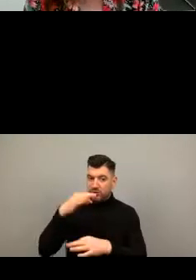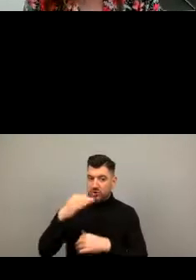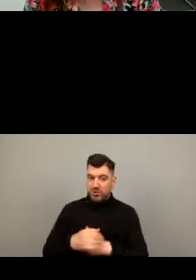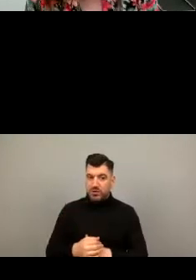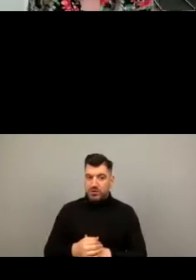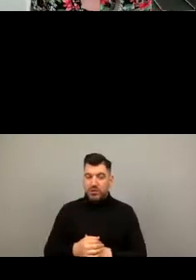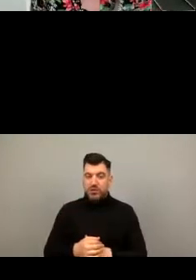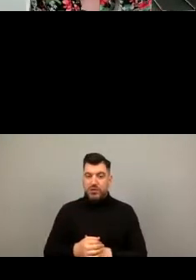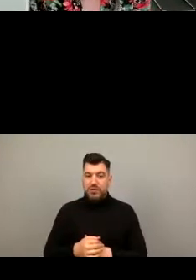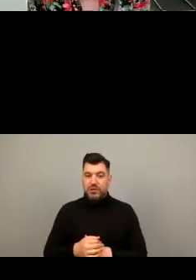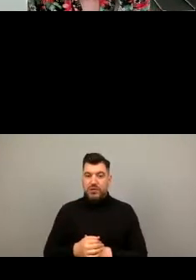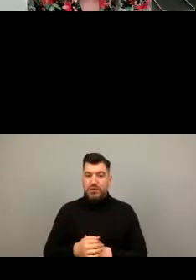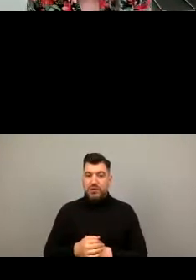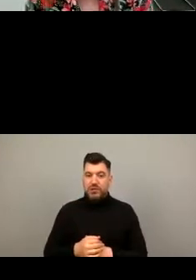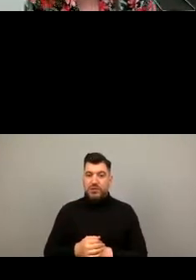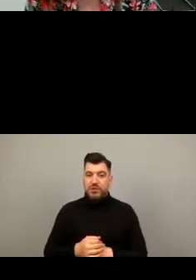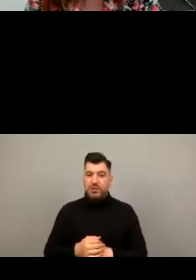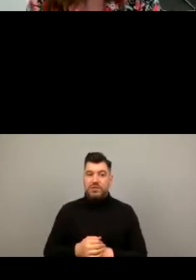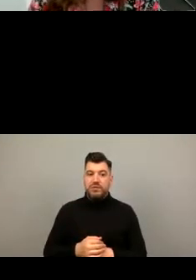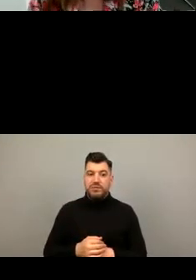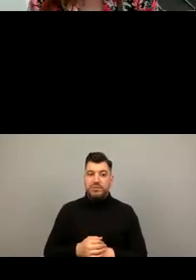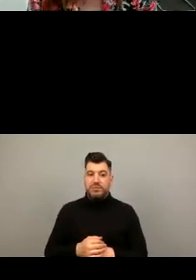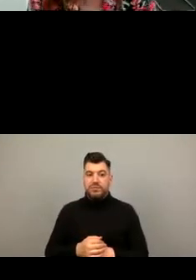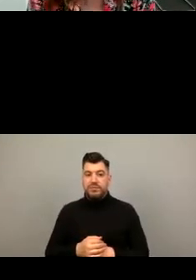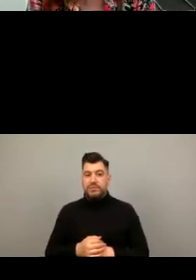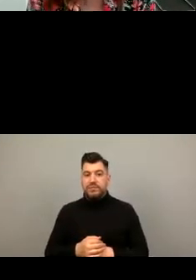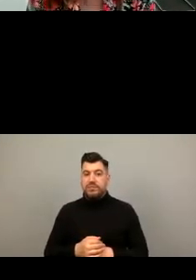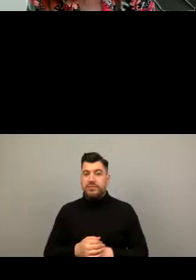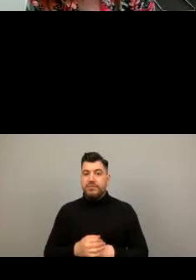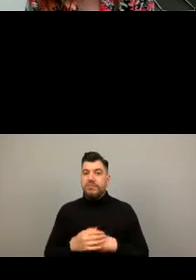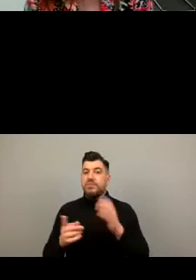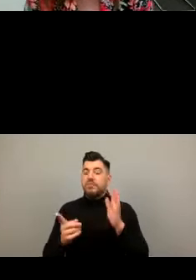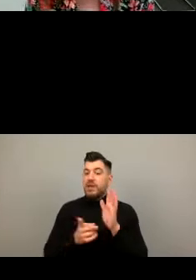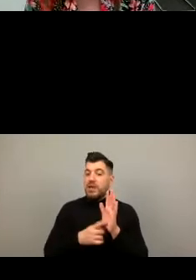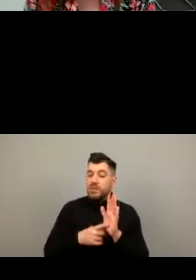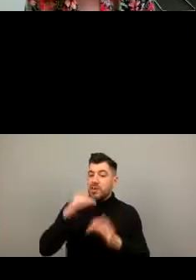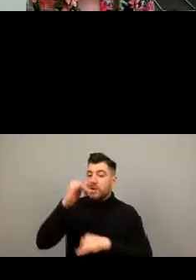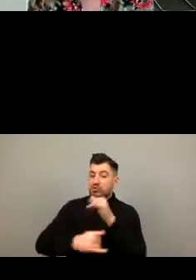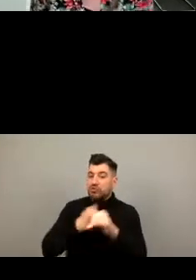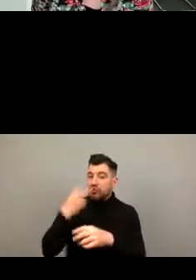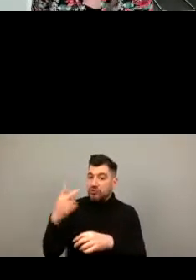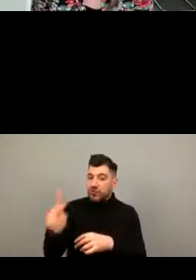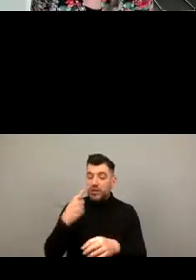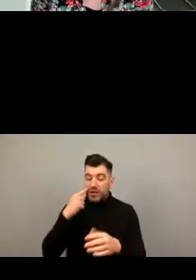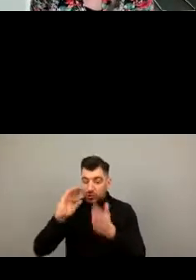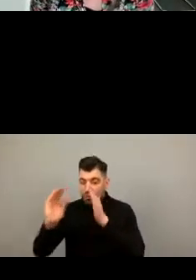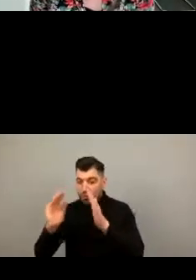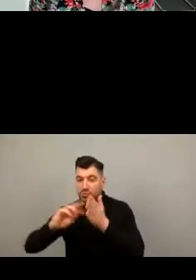Site maintenance is site love, and you should give your site the love it deserves.